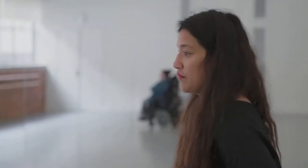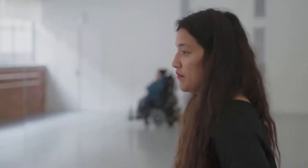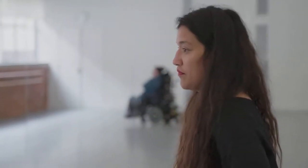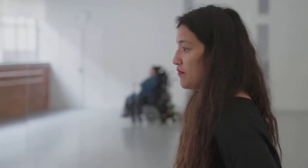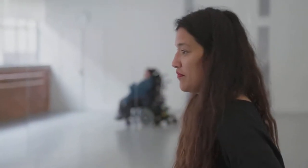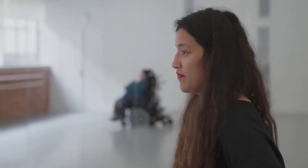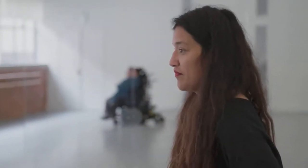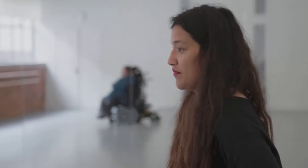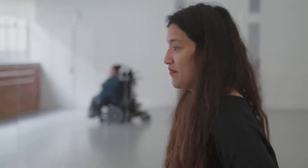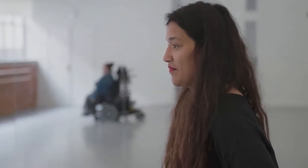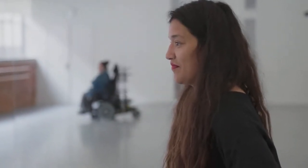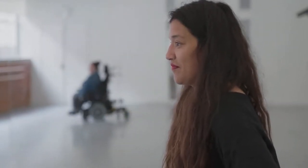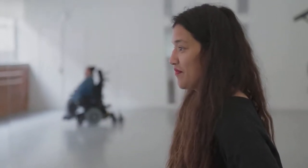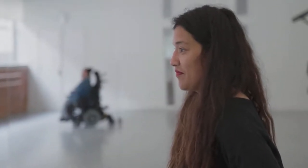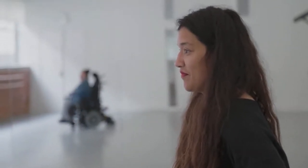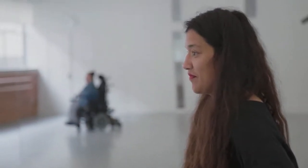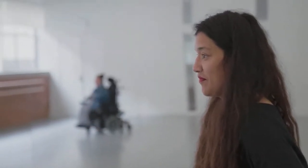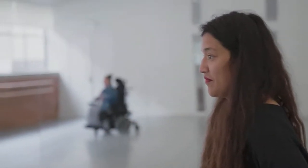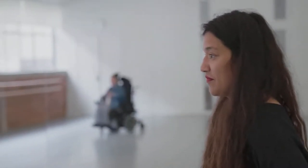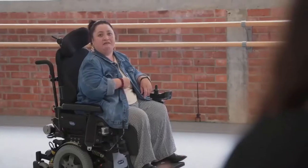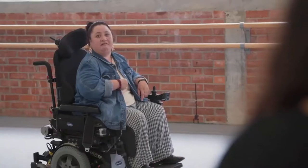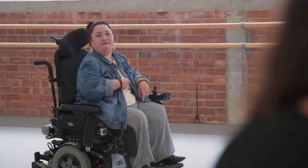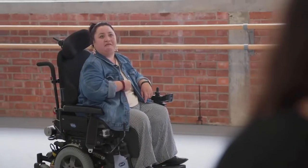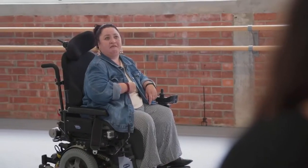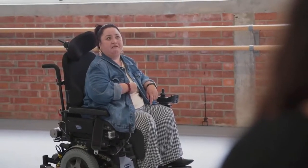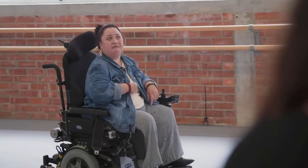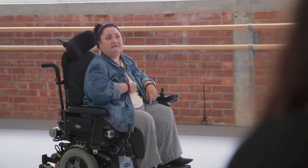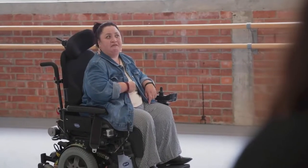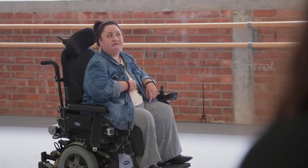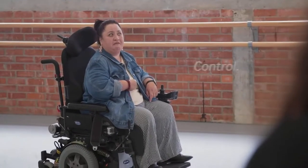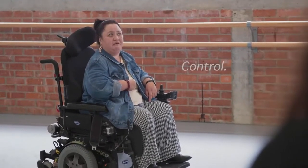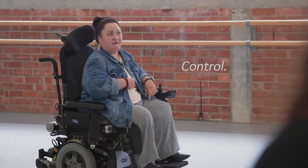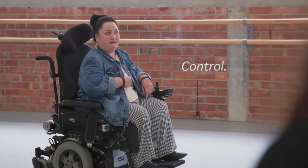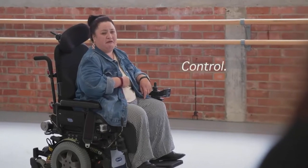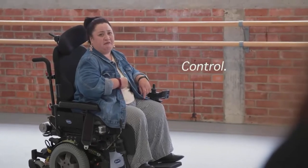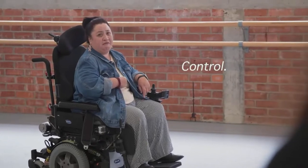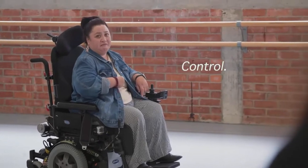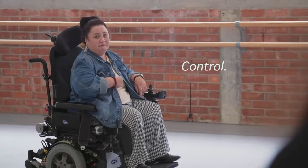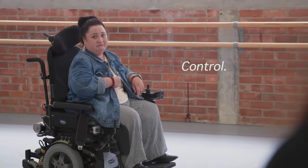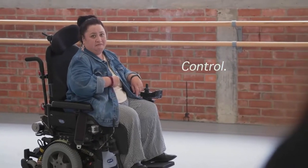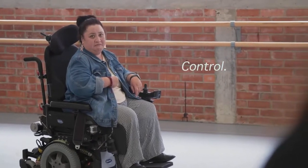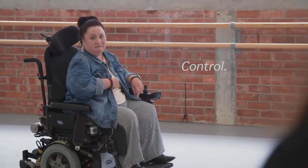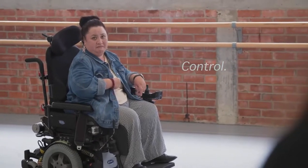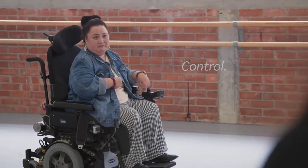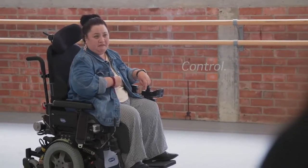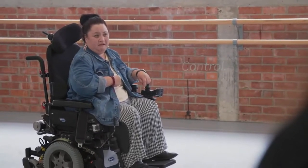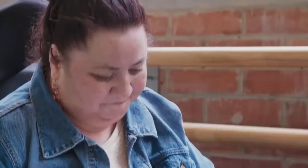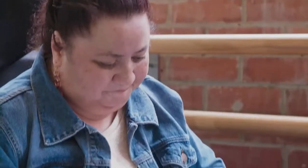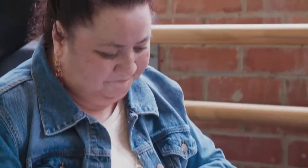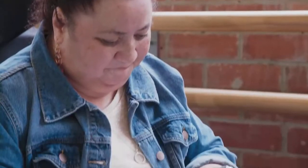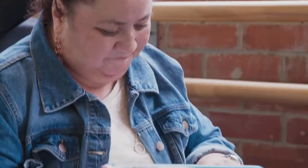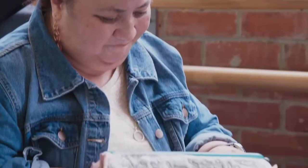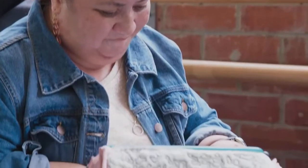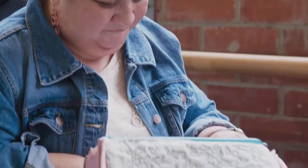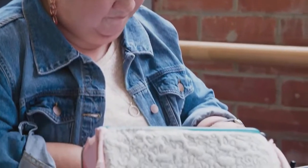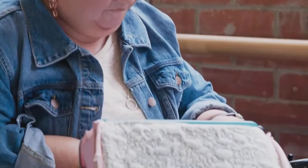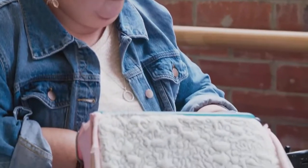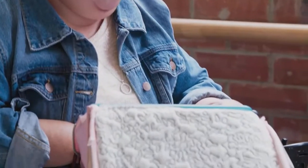body especially my speech which one control